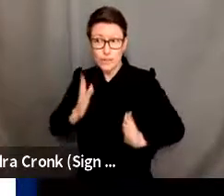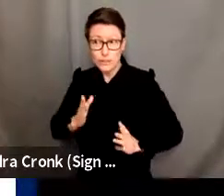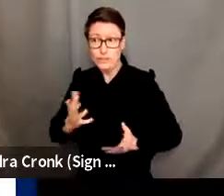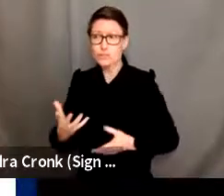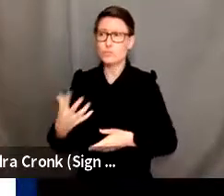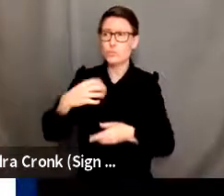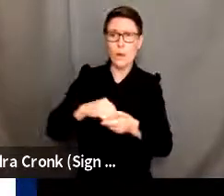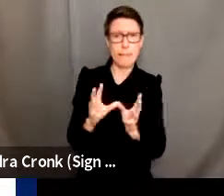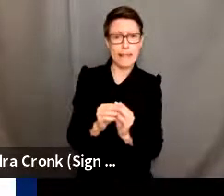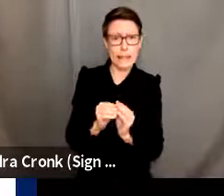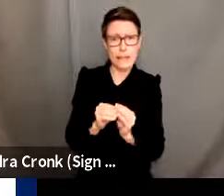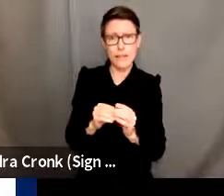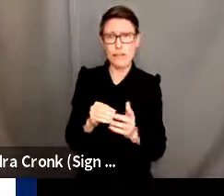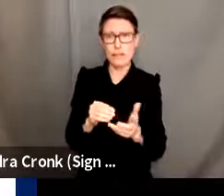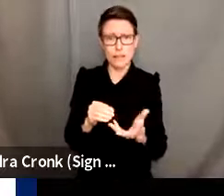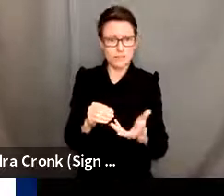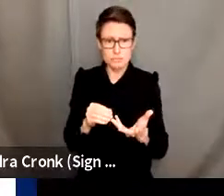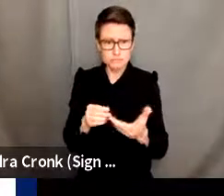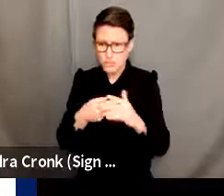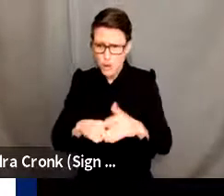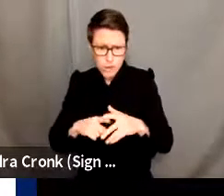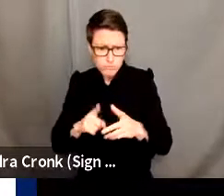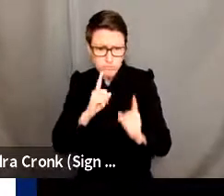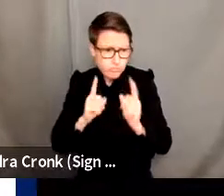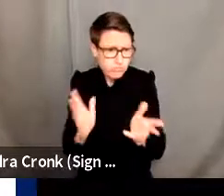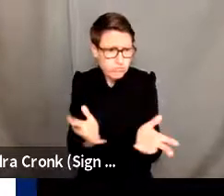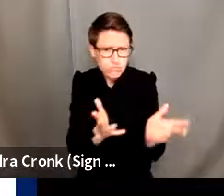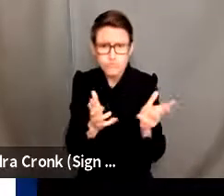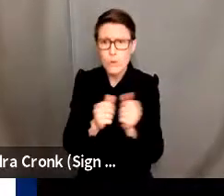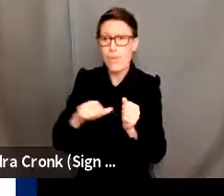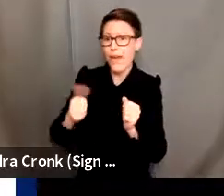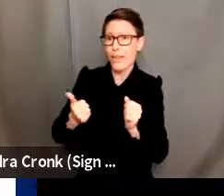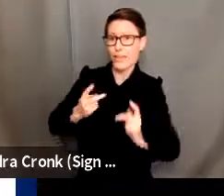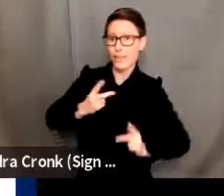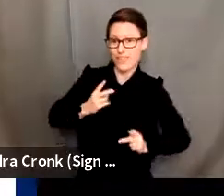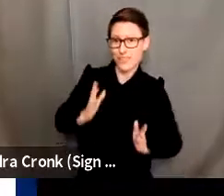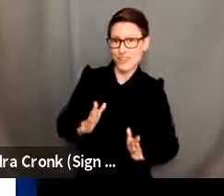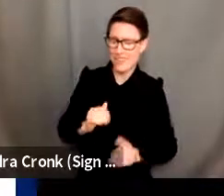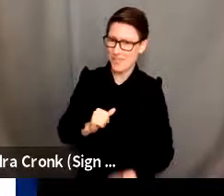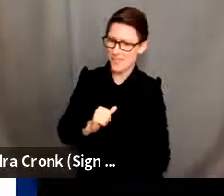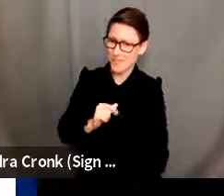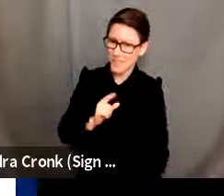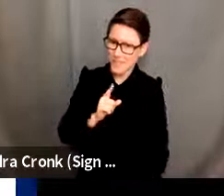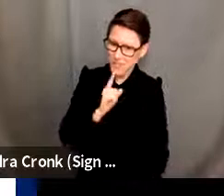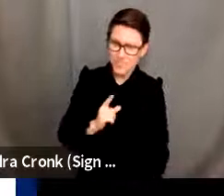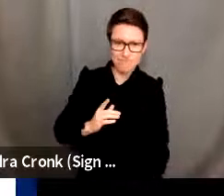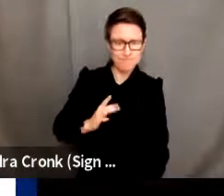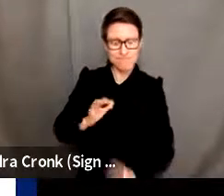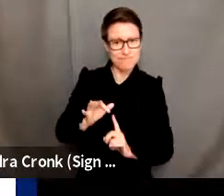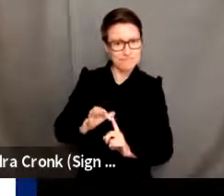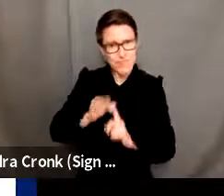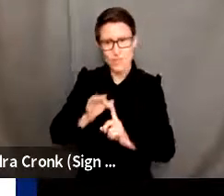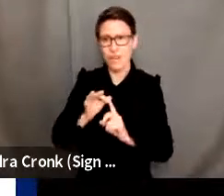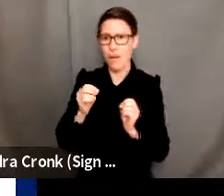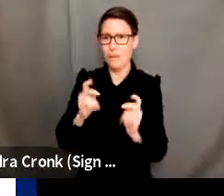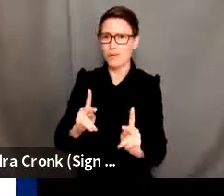the discussion with the other veterans that are there. It's really a unique opportunity for veterans to be able to go through and help